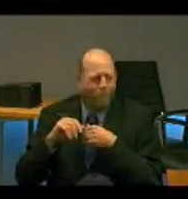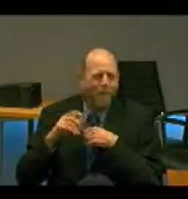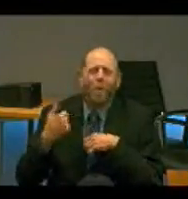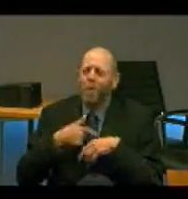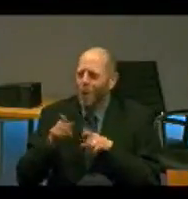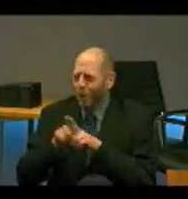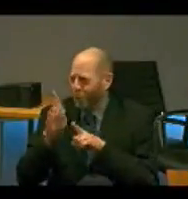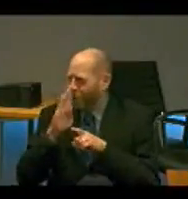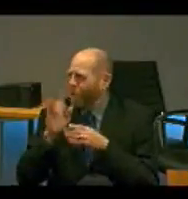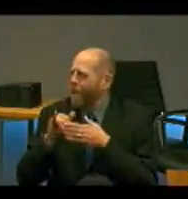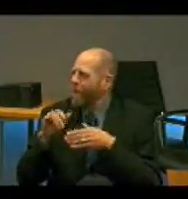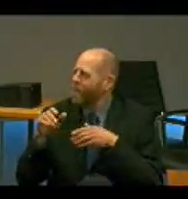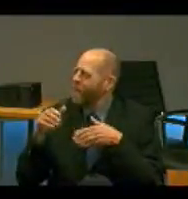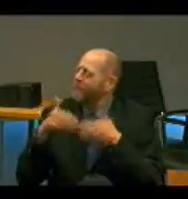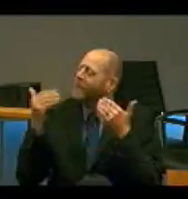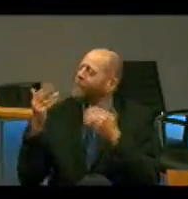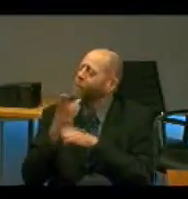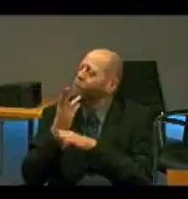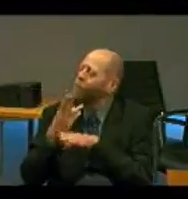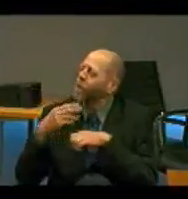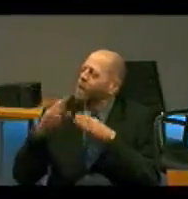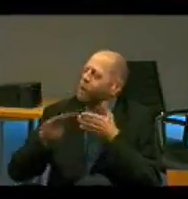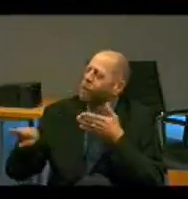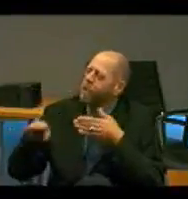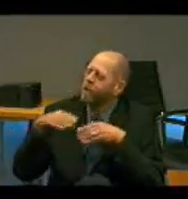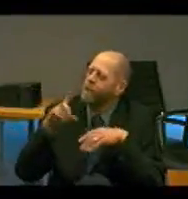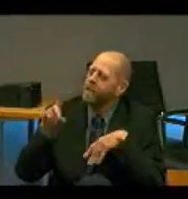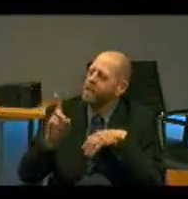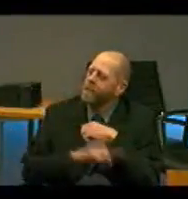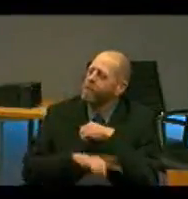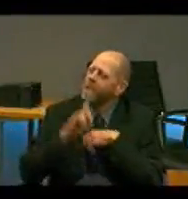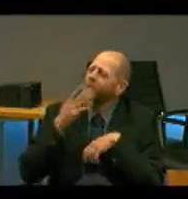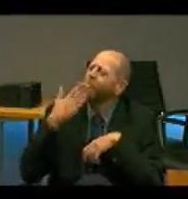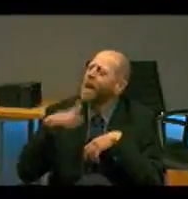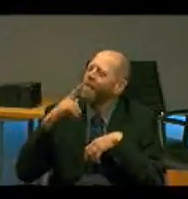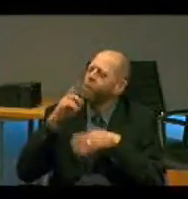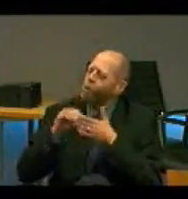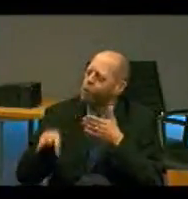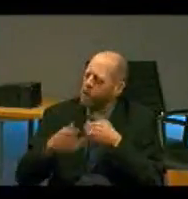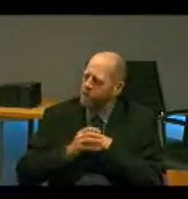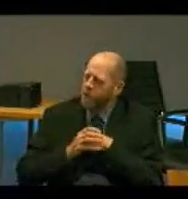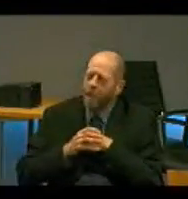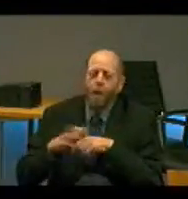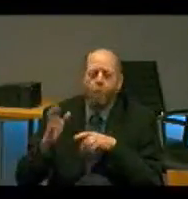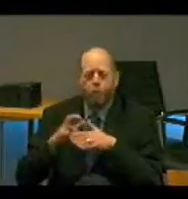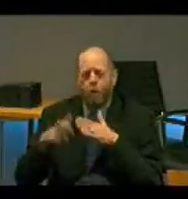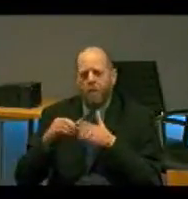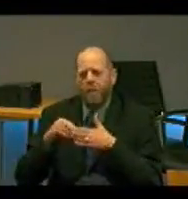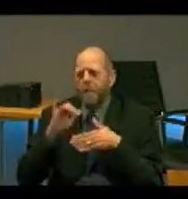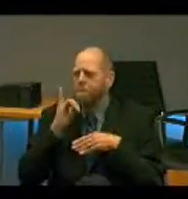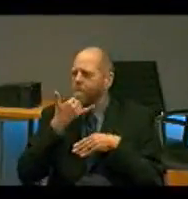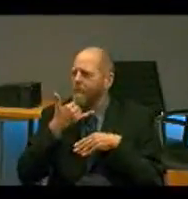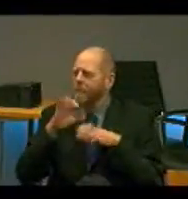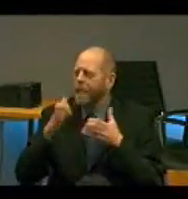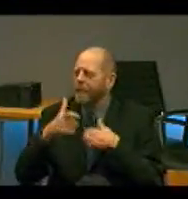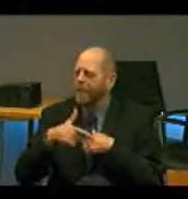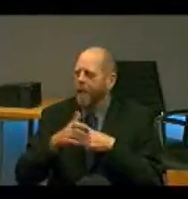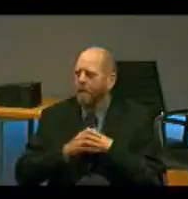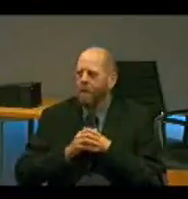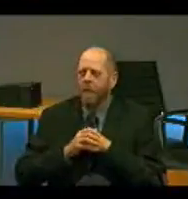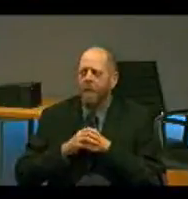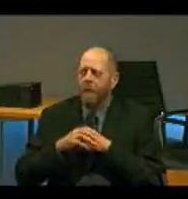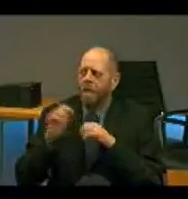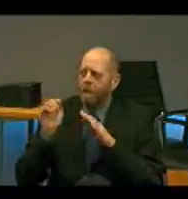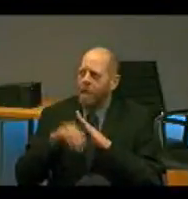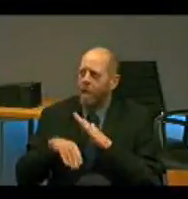We also know that the excessive use of exclusionary discipline is bad for students, resulting in missed class time, a